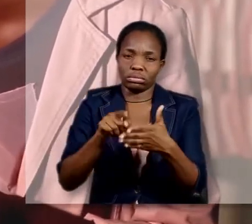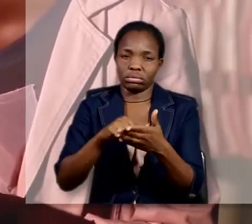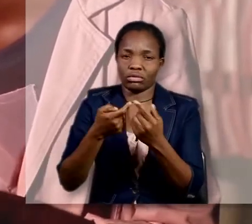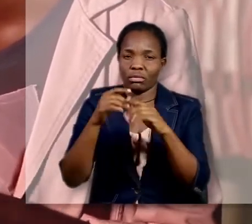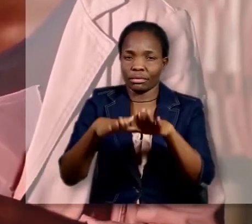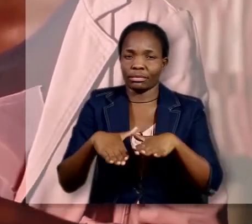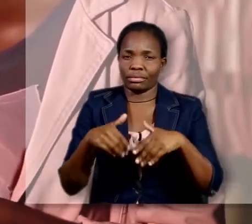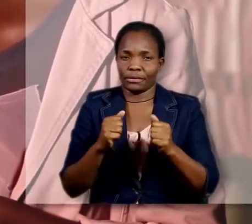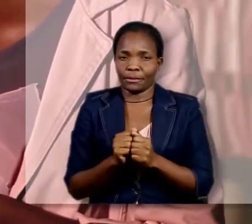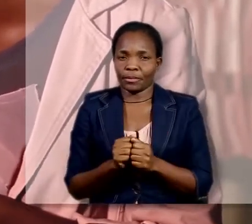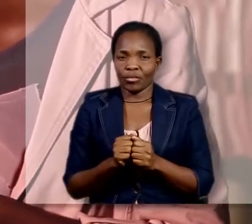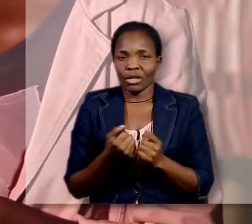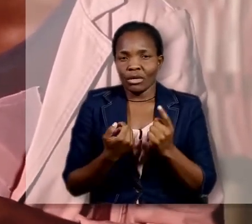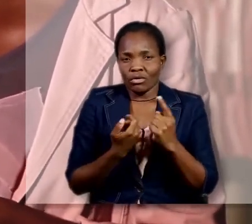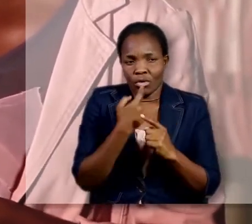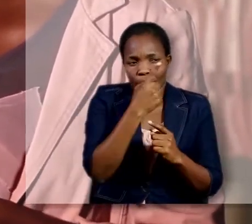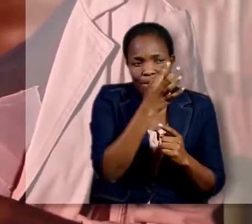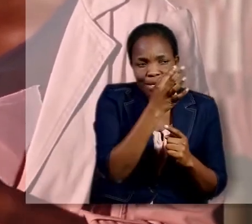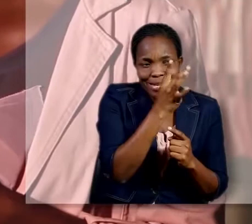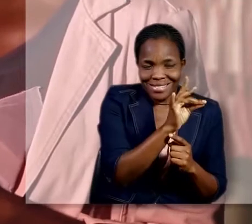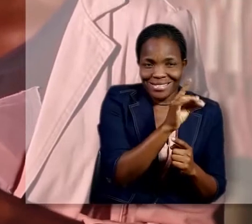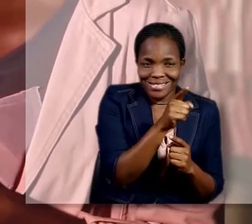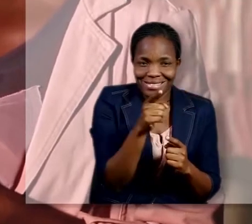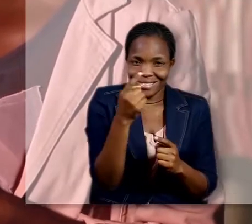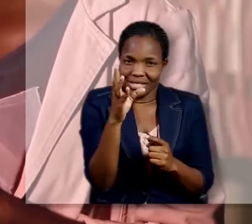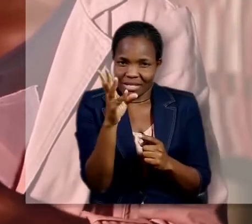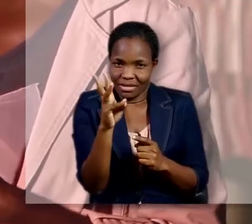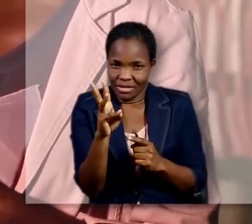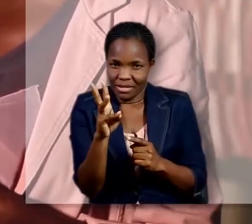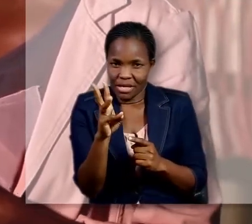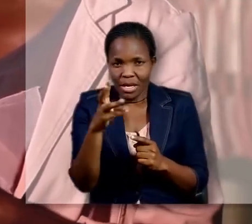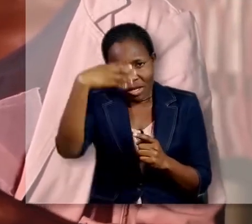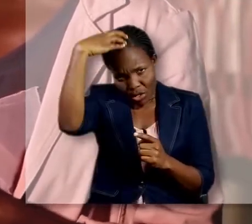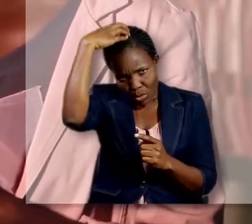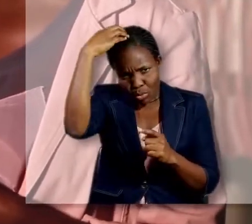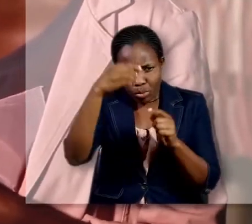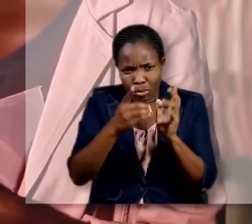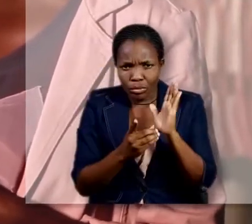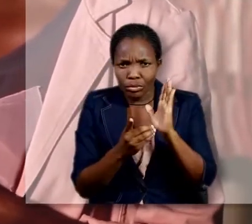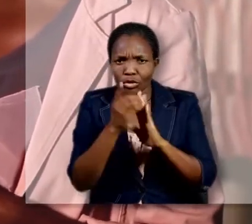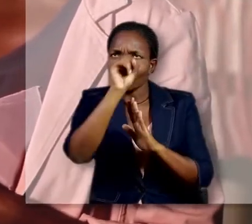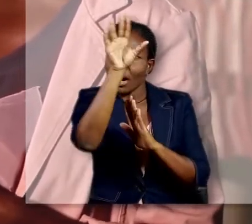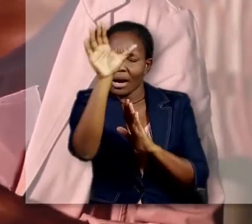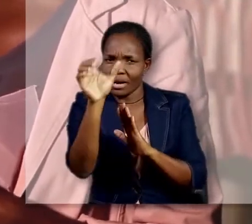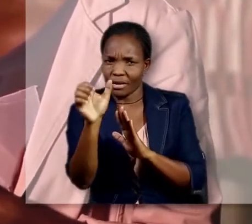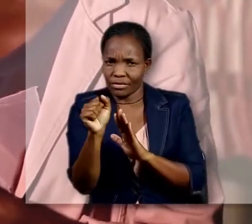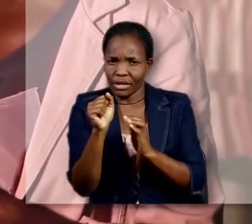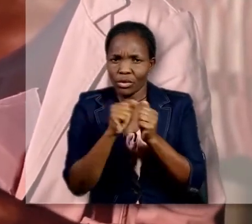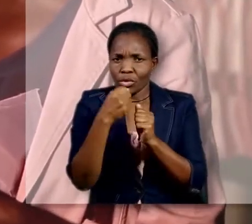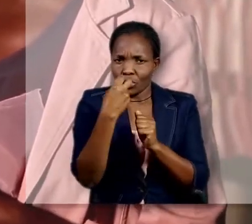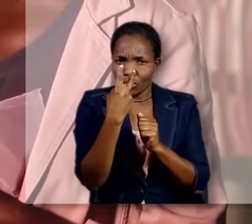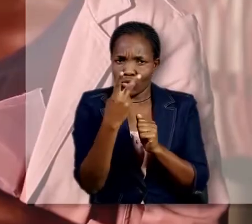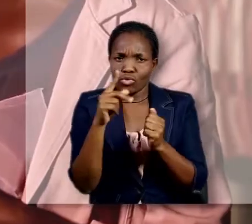the earliest were the Ghana and the Mali empires, which established strong monarchical governments and operated extensive